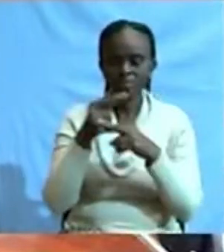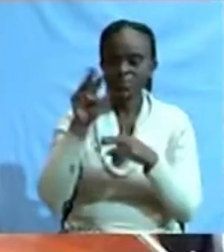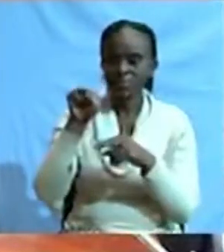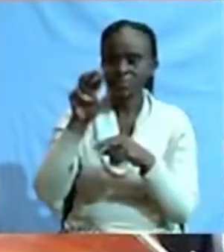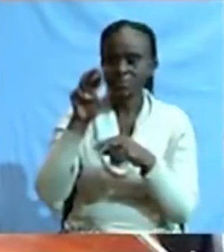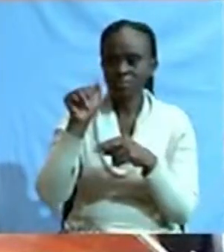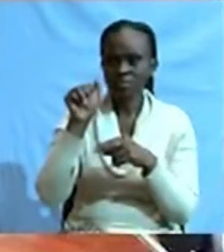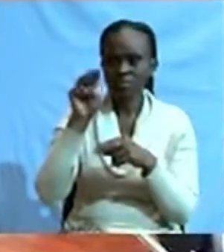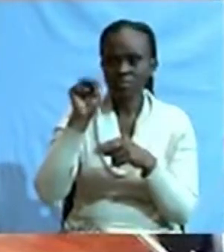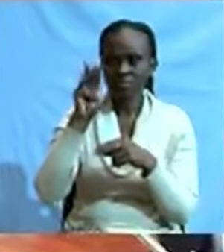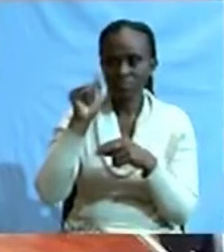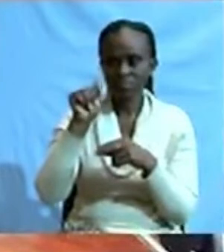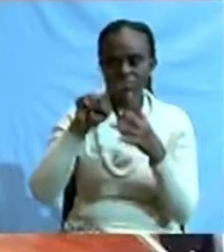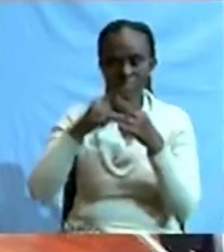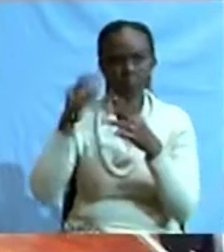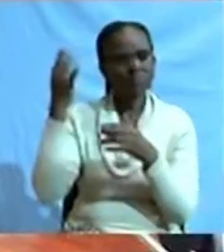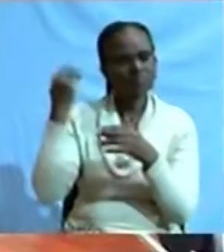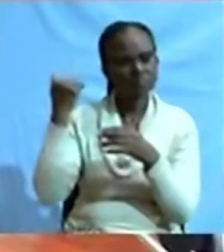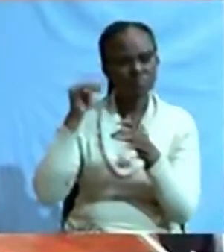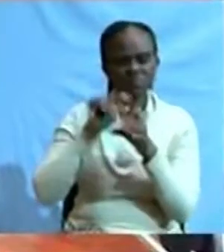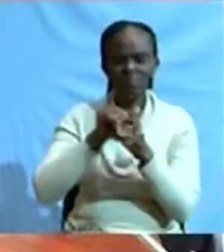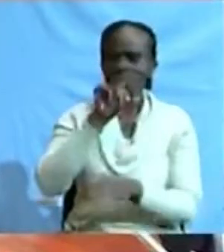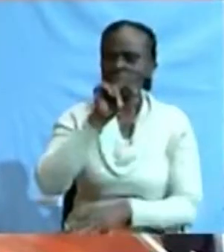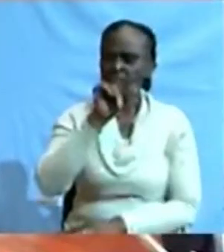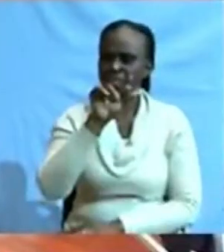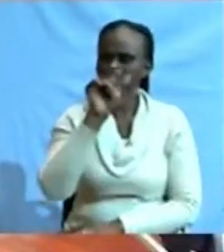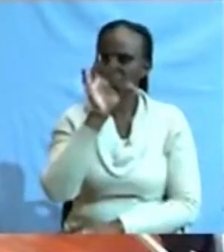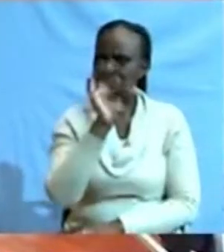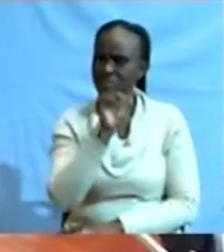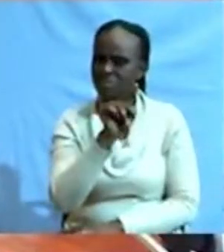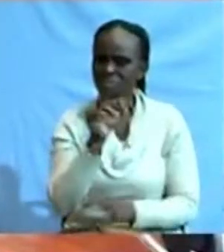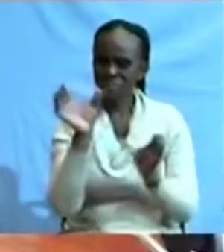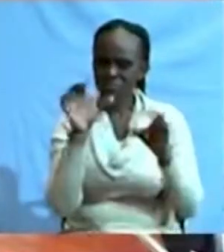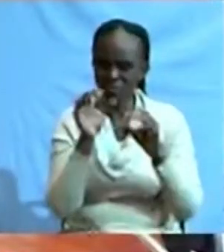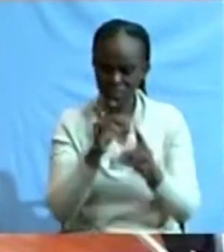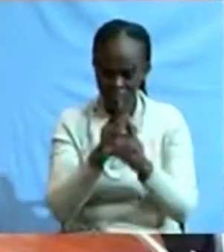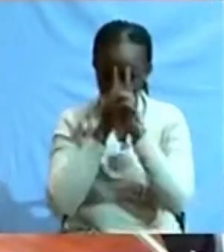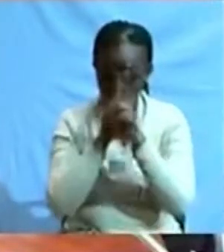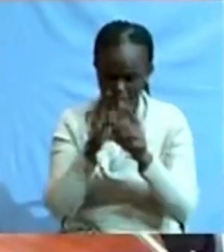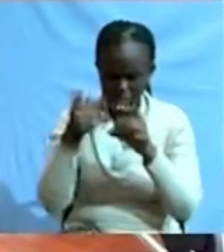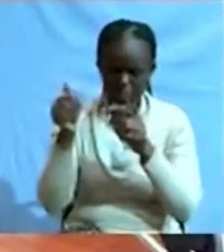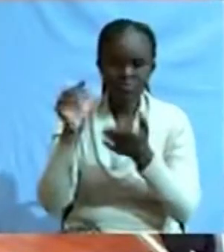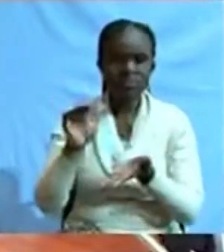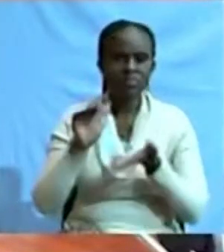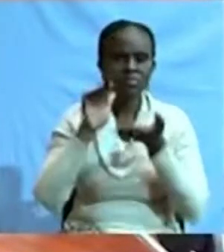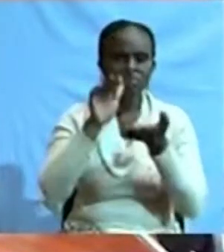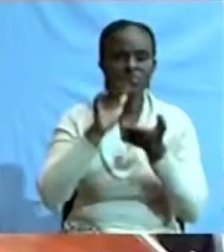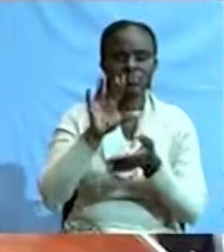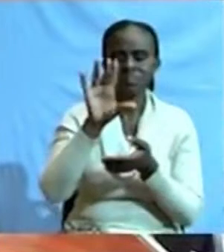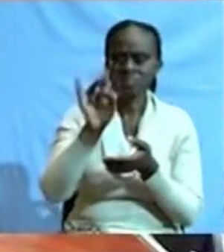School started way back in 2019, when the Council decided to allocate